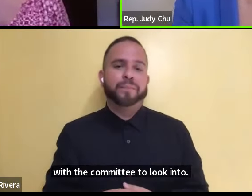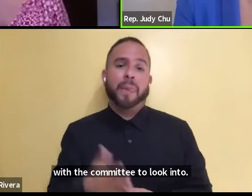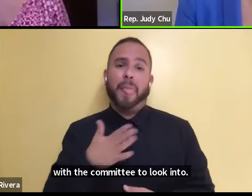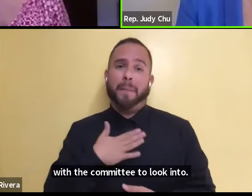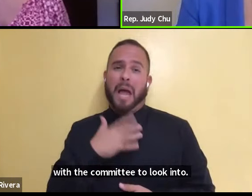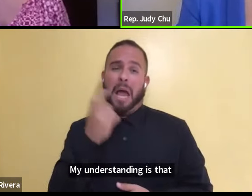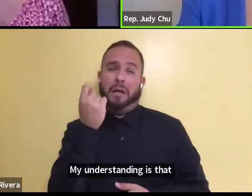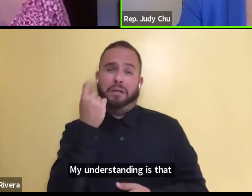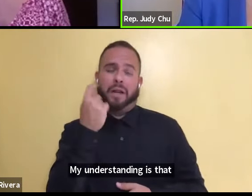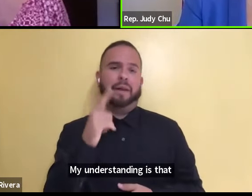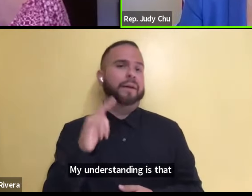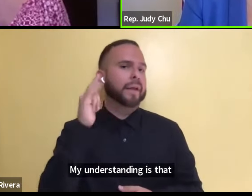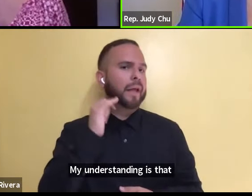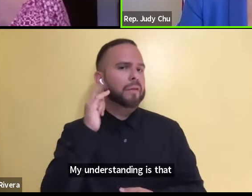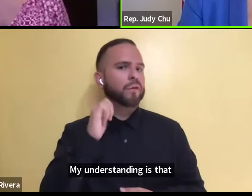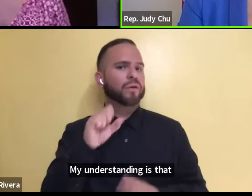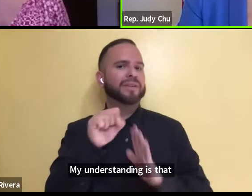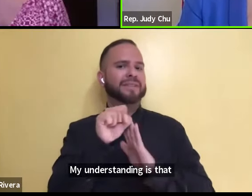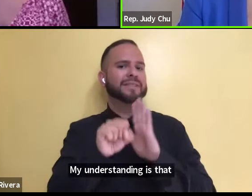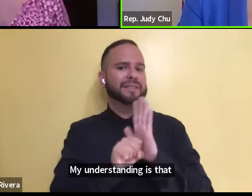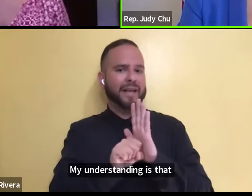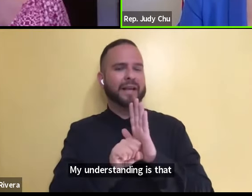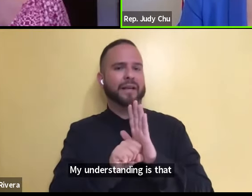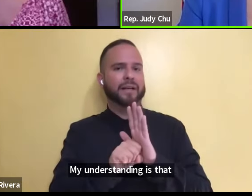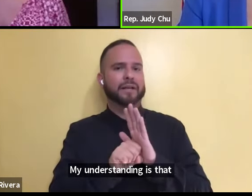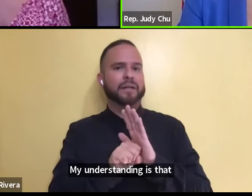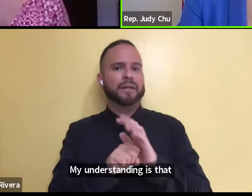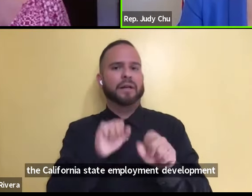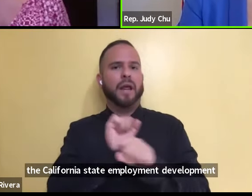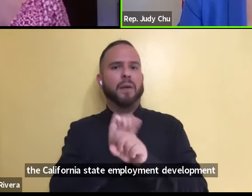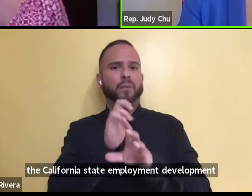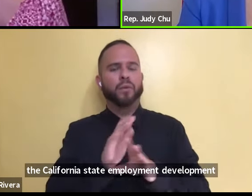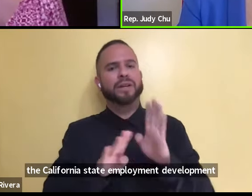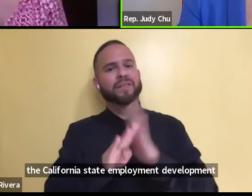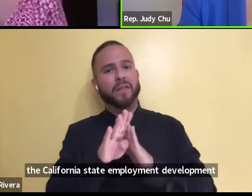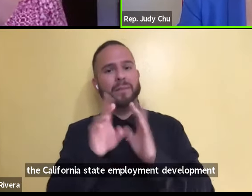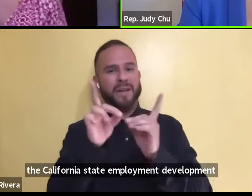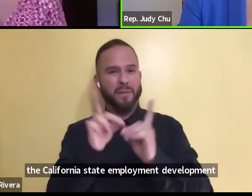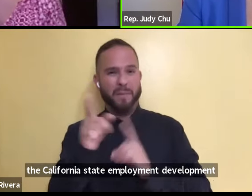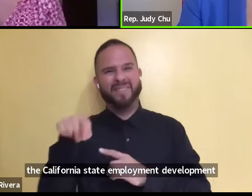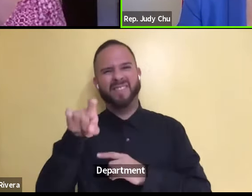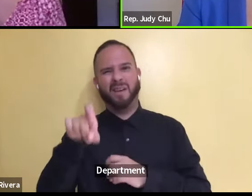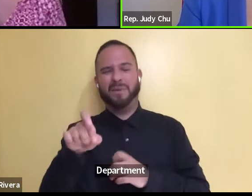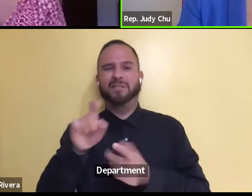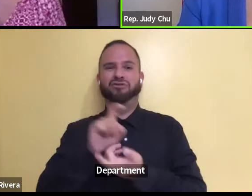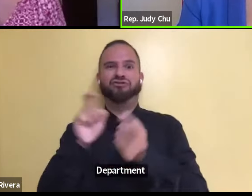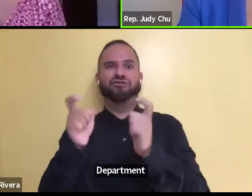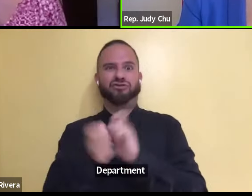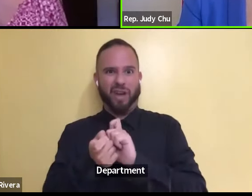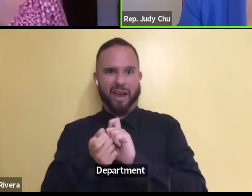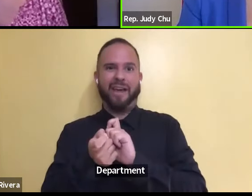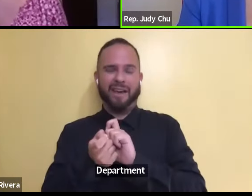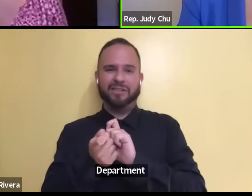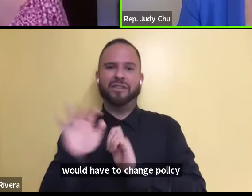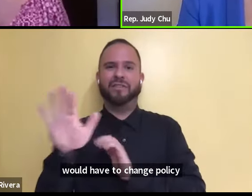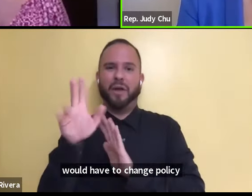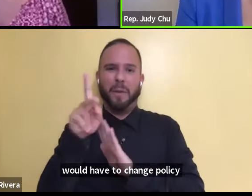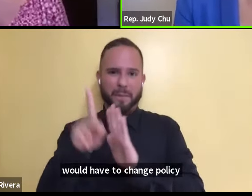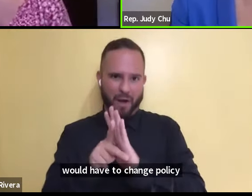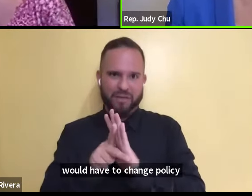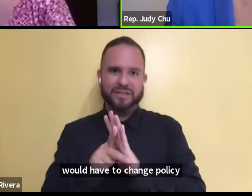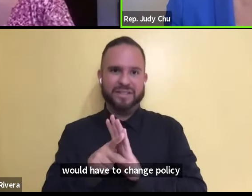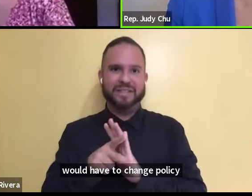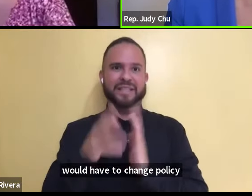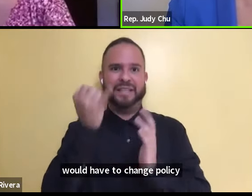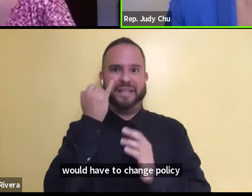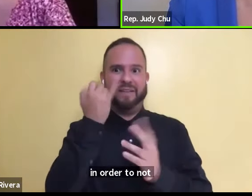State Employment Development Department would have to change policy in order to not count residual income for